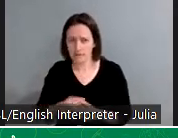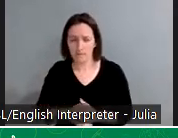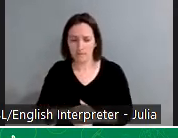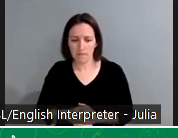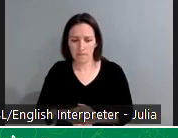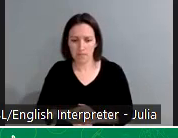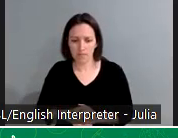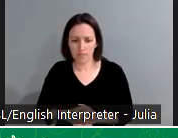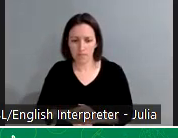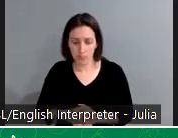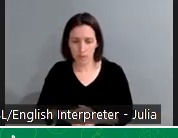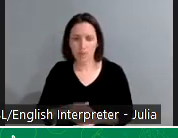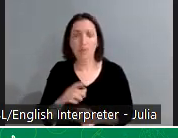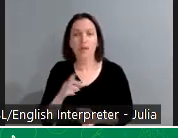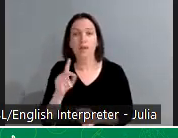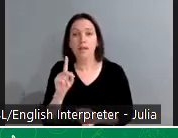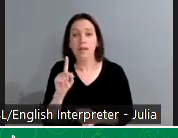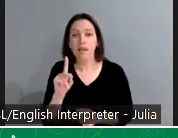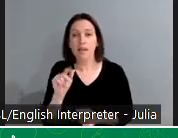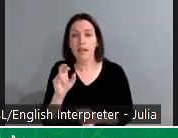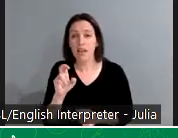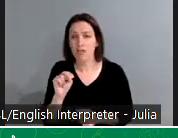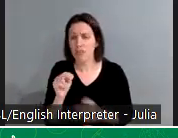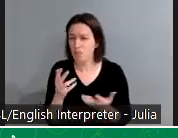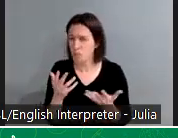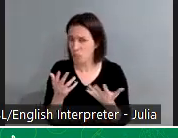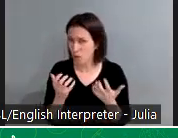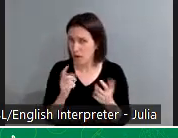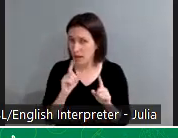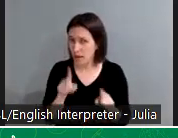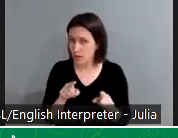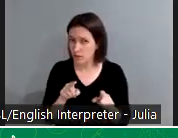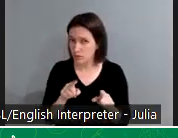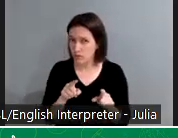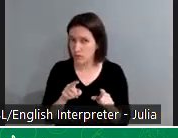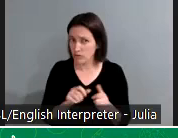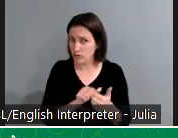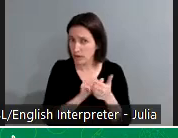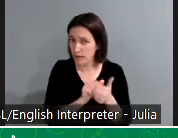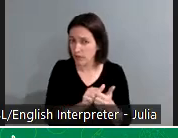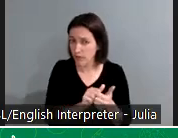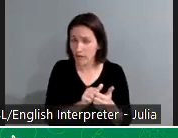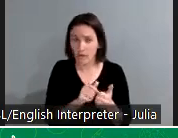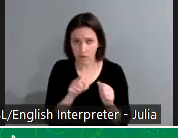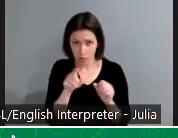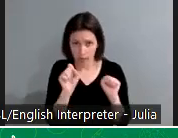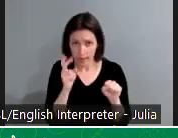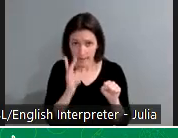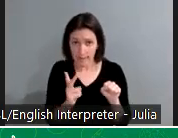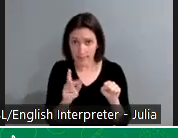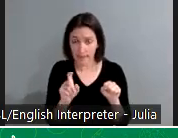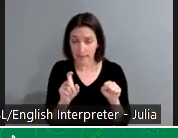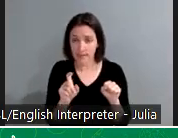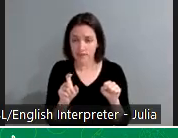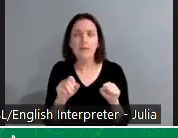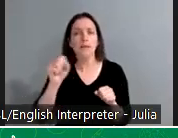So Karen, do we want to tackle these questions together? Are you able to see them? Yes, I